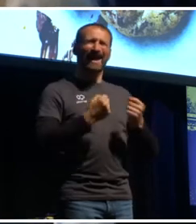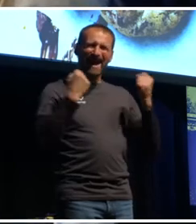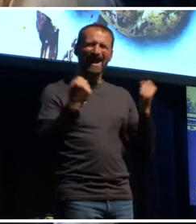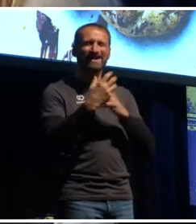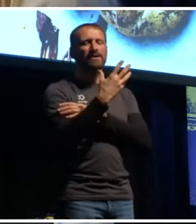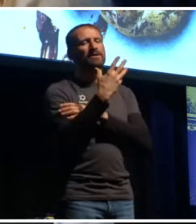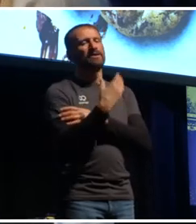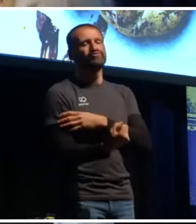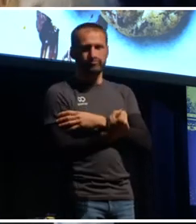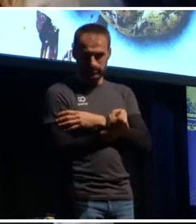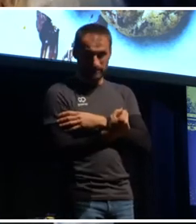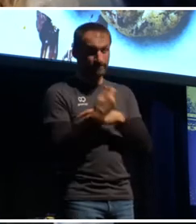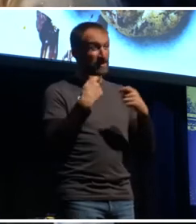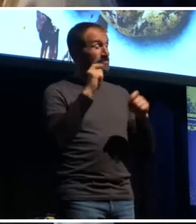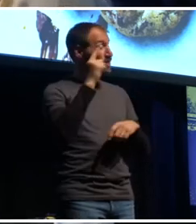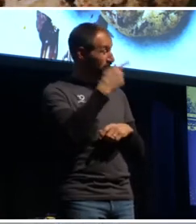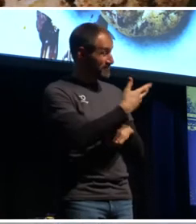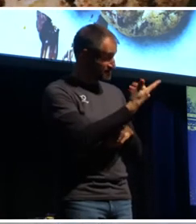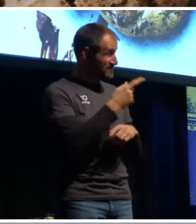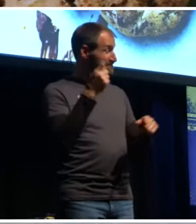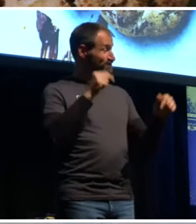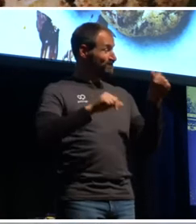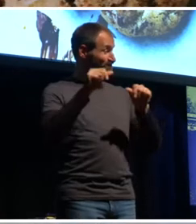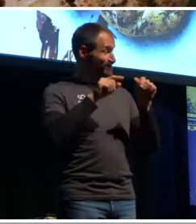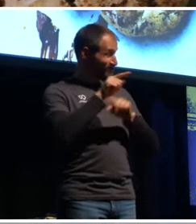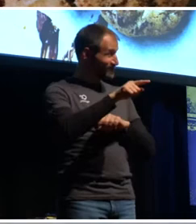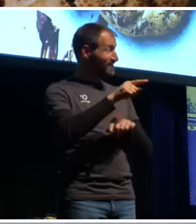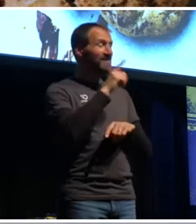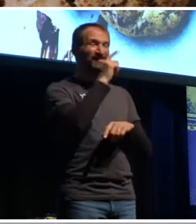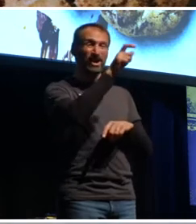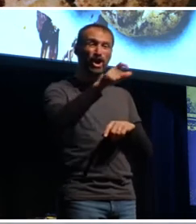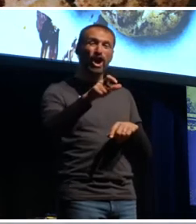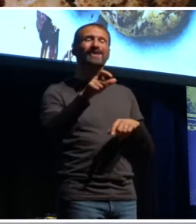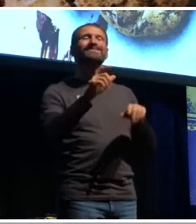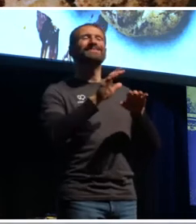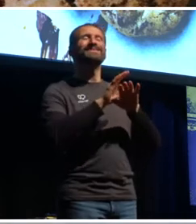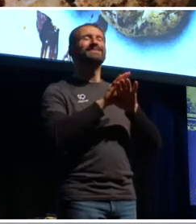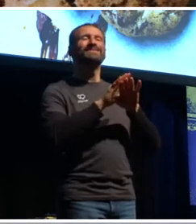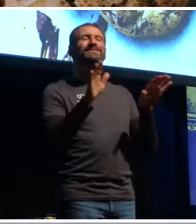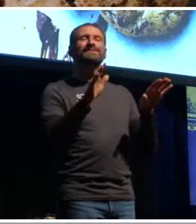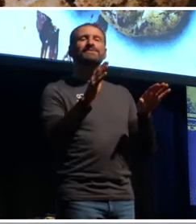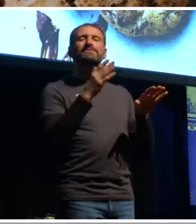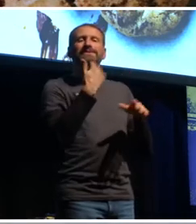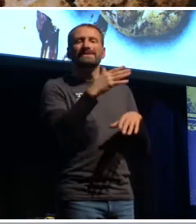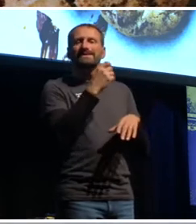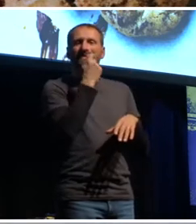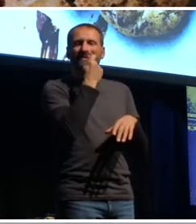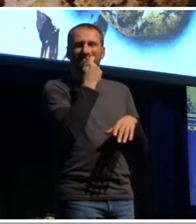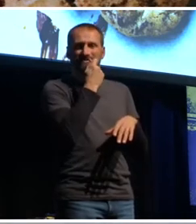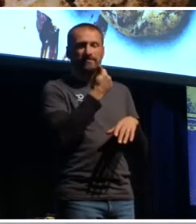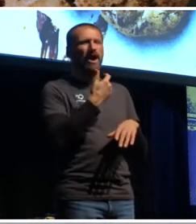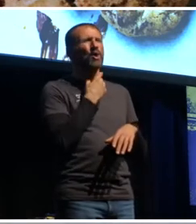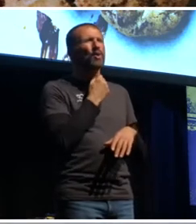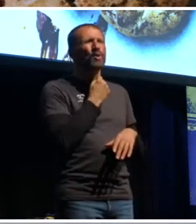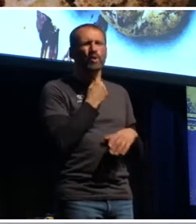Baumeister brought participants into the lab after they missed a meal, so they were already hungry. And then he sat participants in a room with a platter full